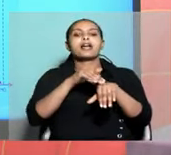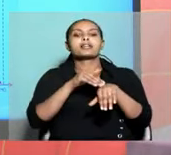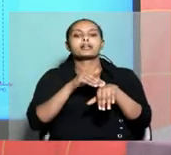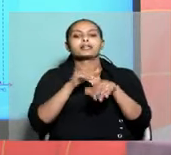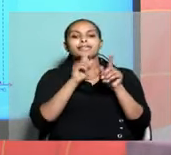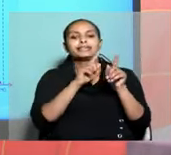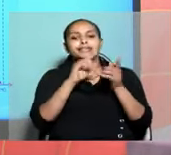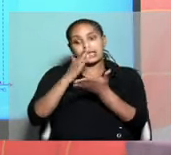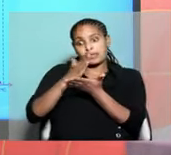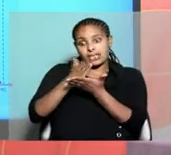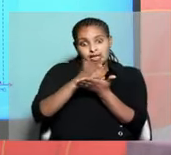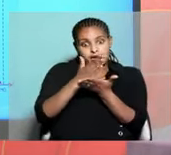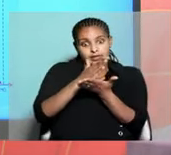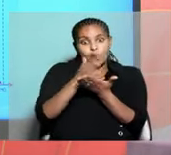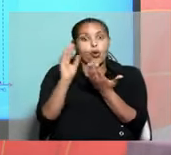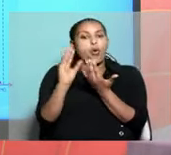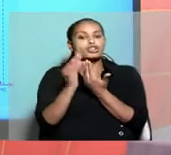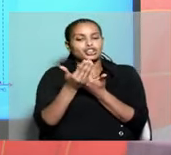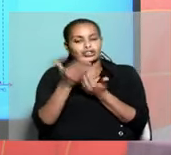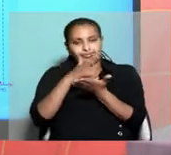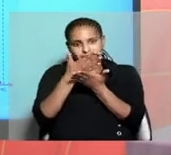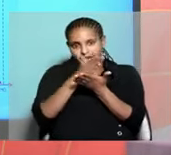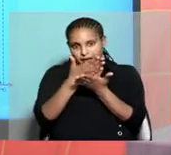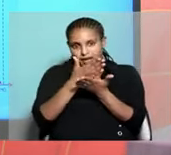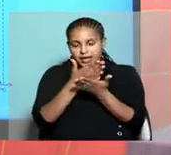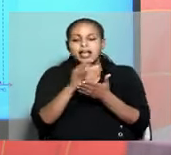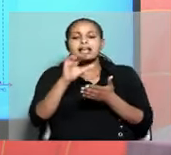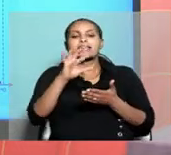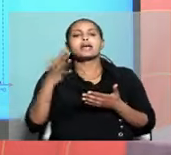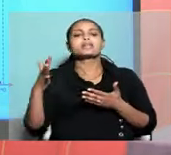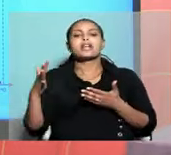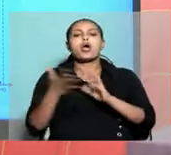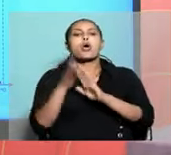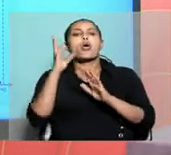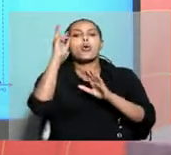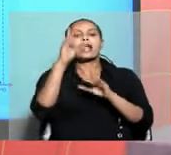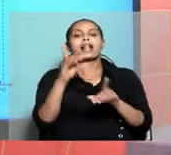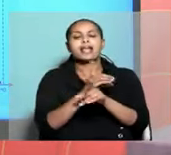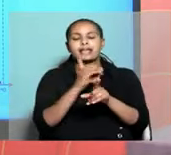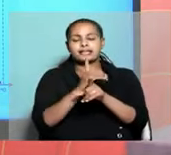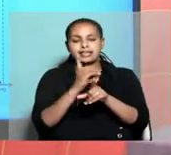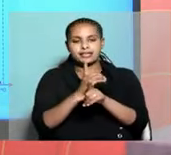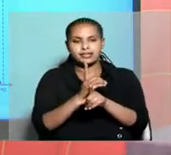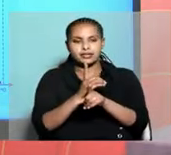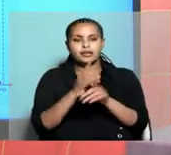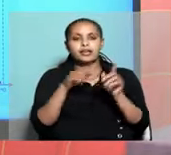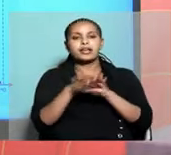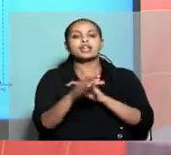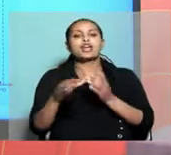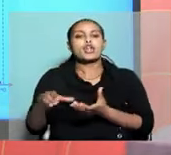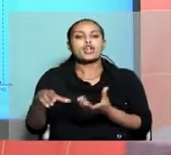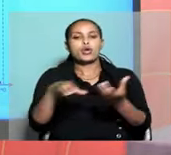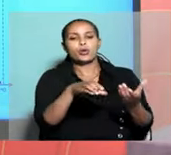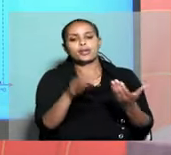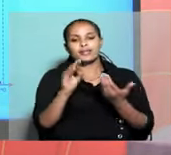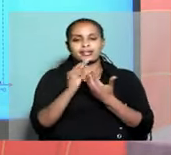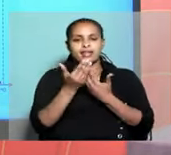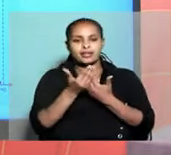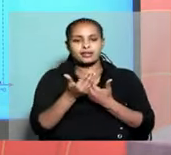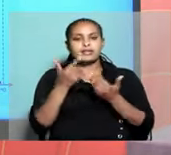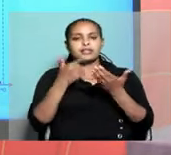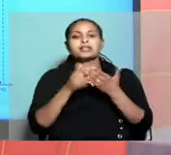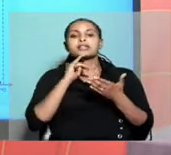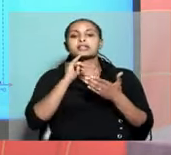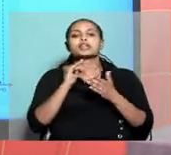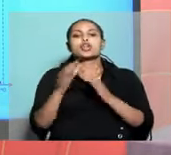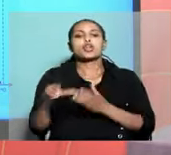At intermediate condition, a substance will exist in liquid state.